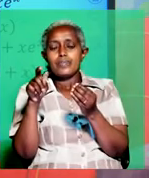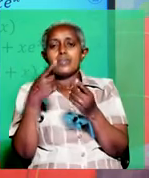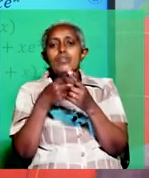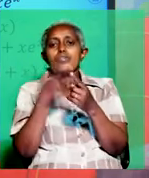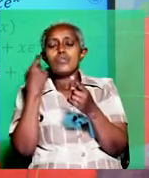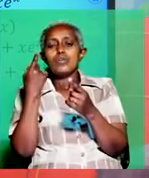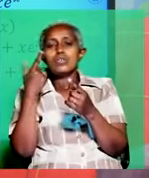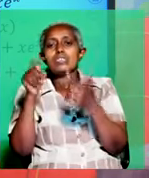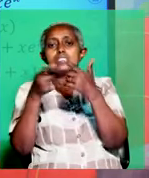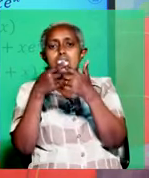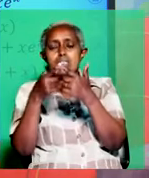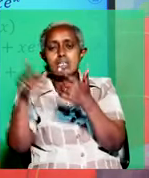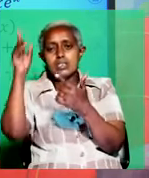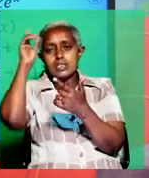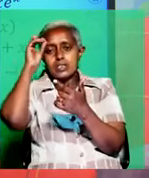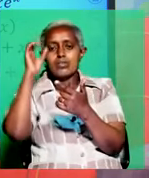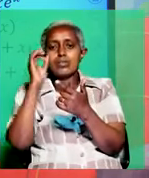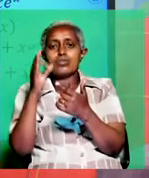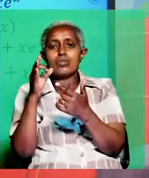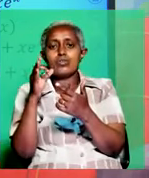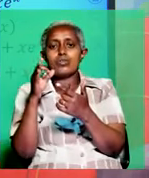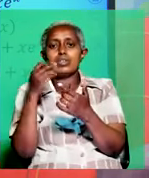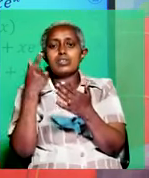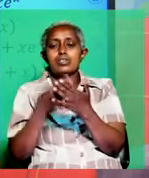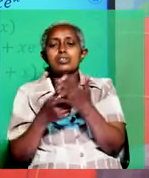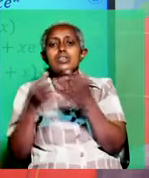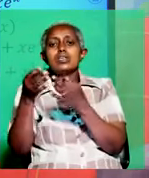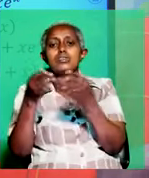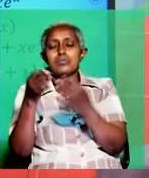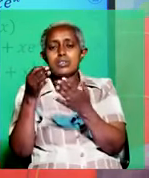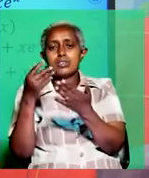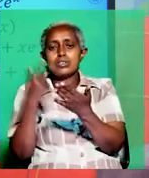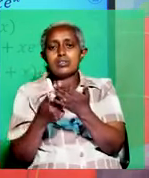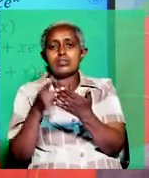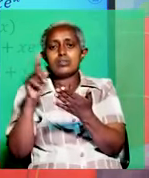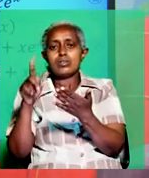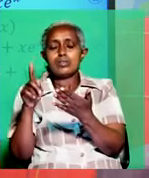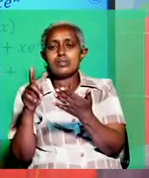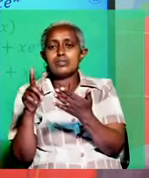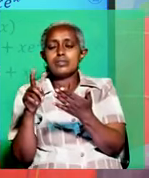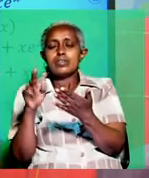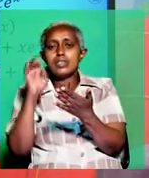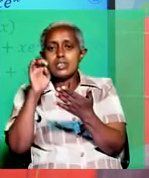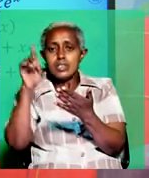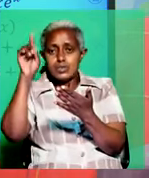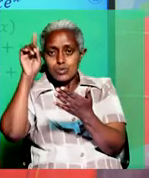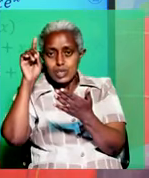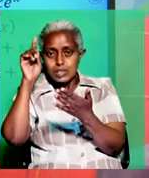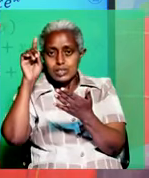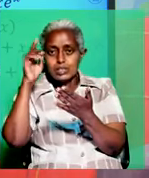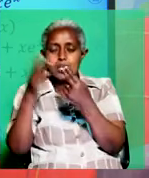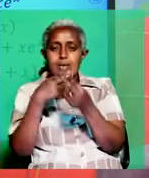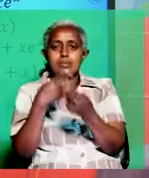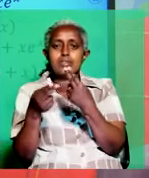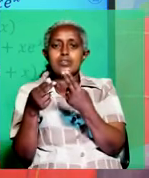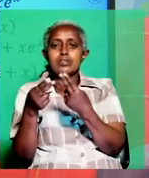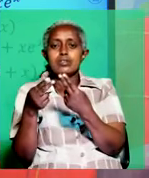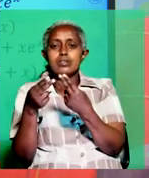For the second derivative of this expression, you will have this one, e raised to x